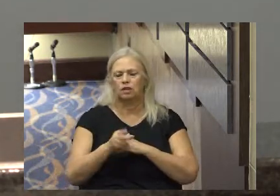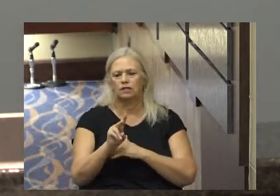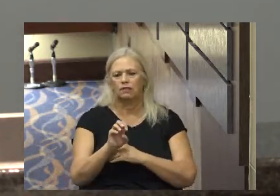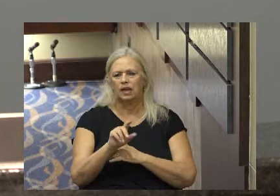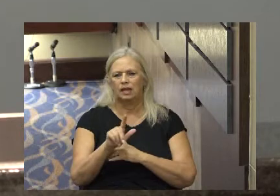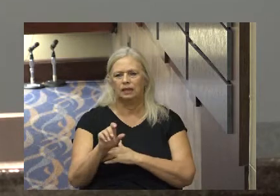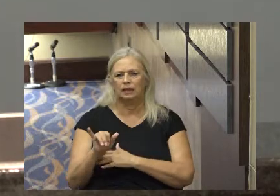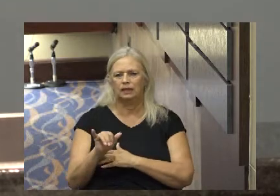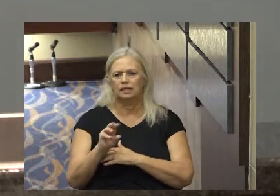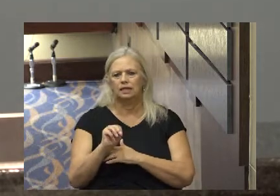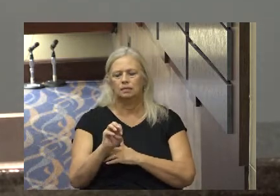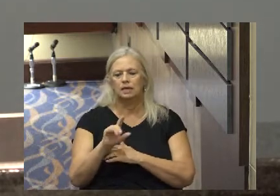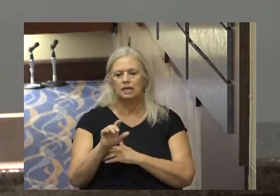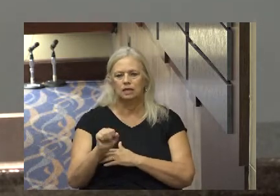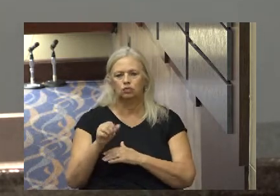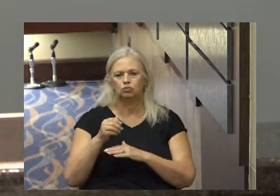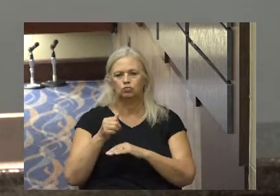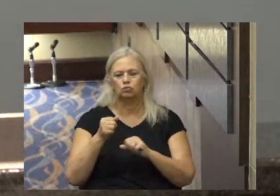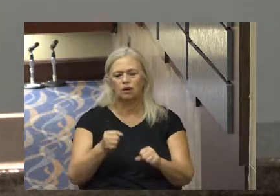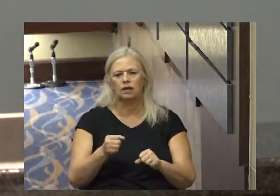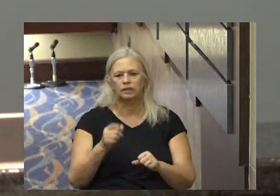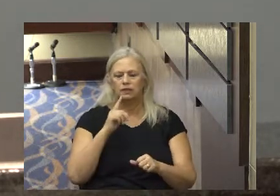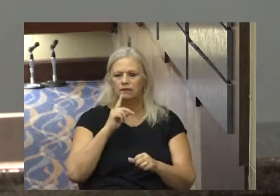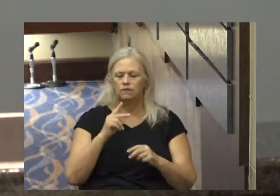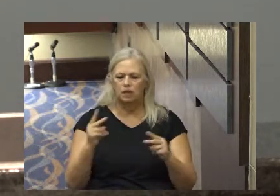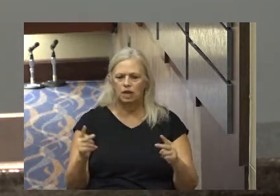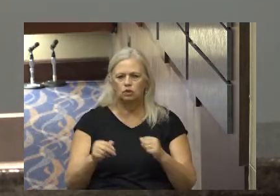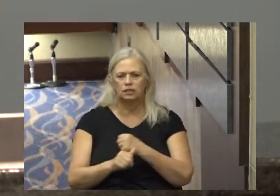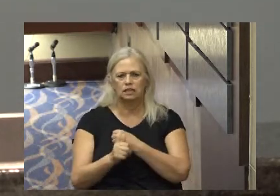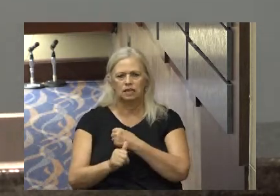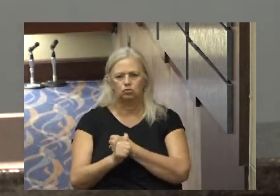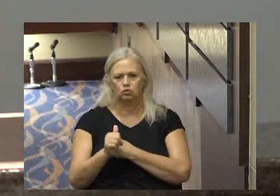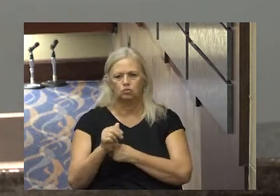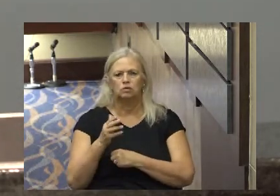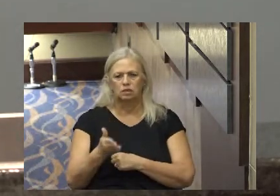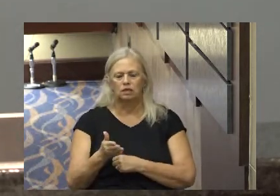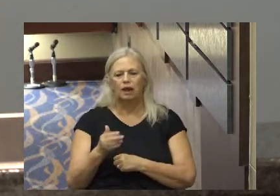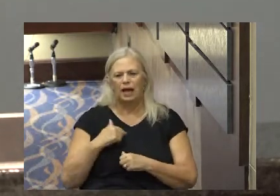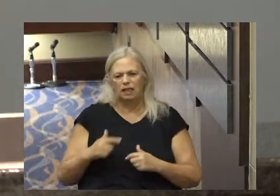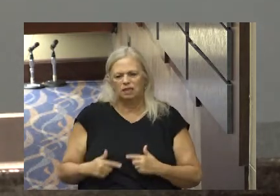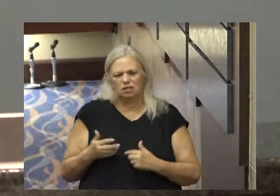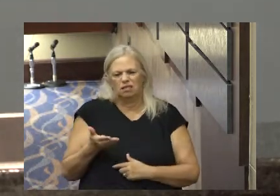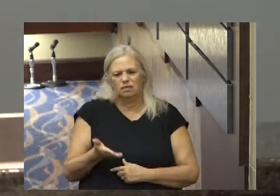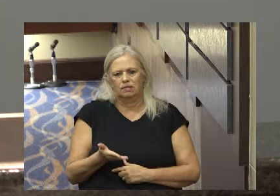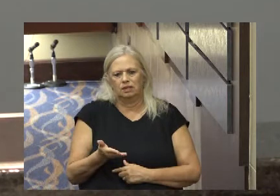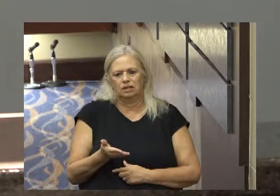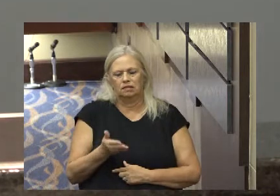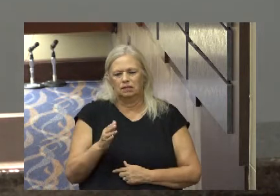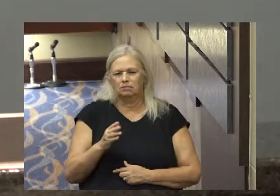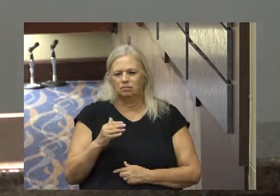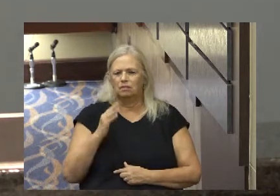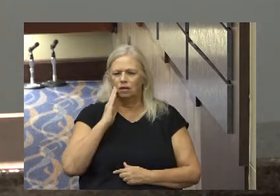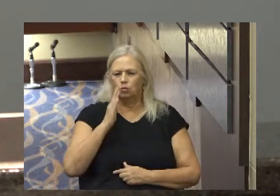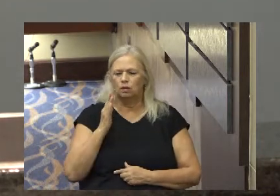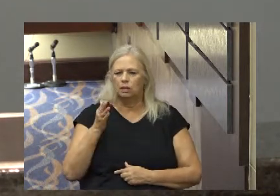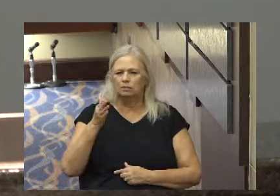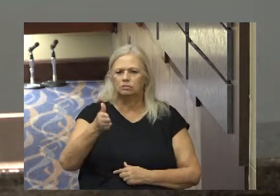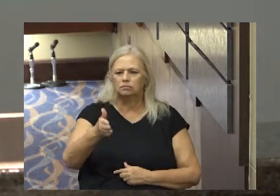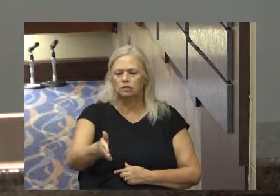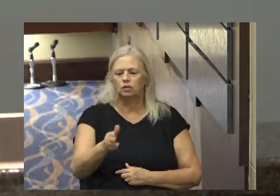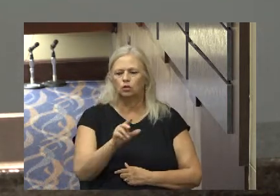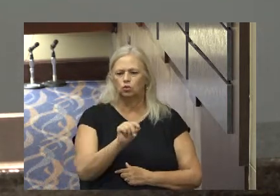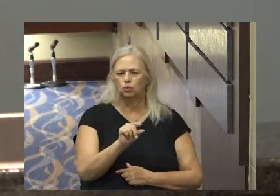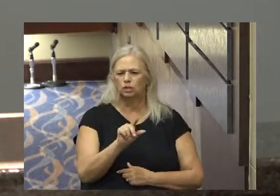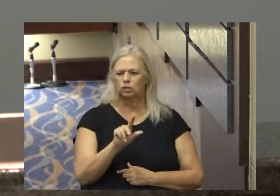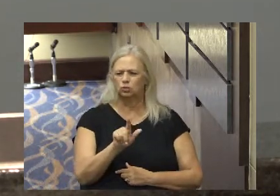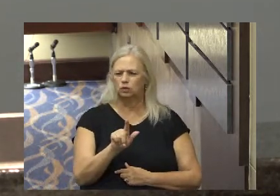it's dangerous, and I think having that traffic signal in there, it'll be a while. Looks like 2024, but again, this is a